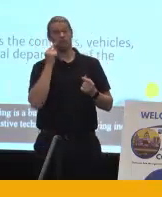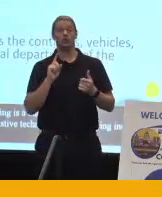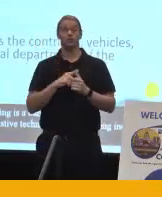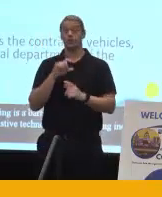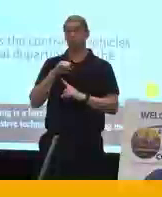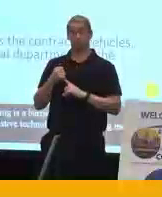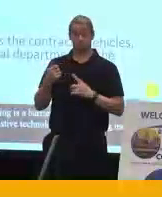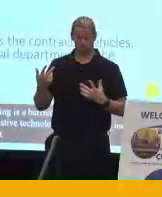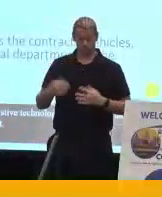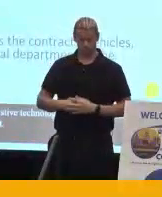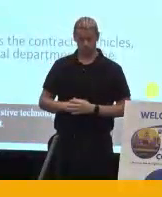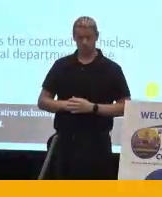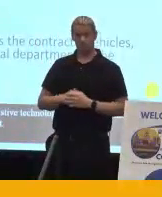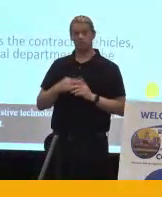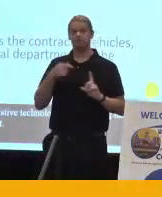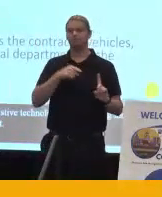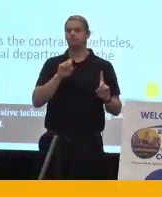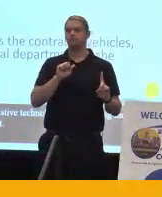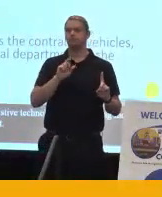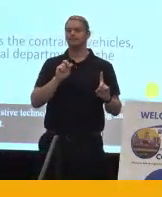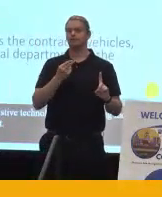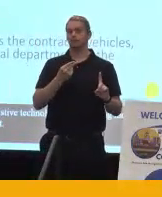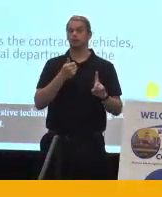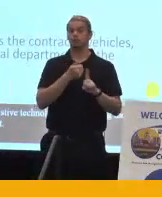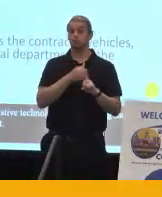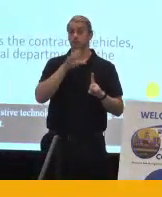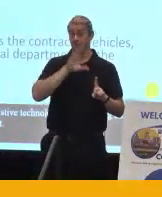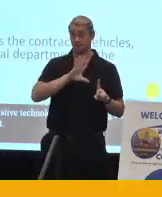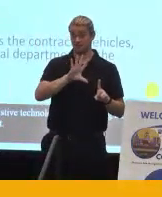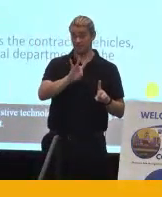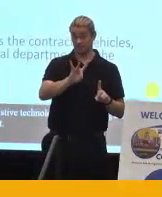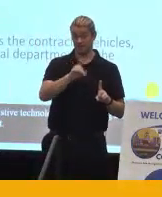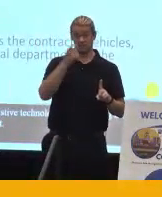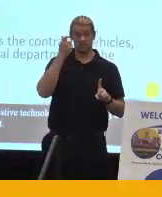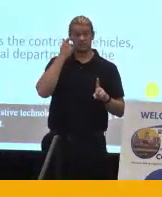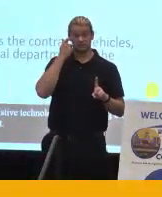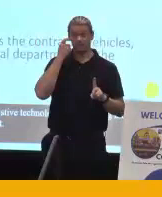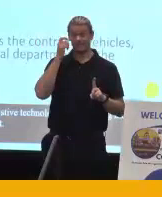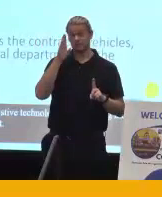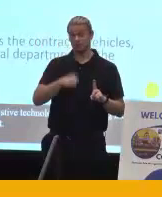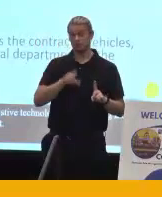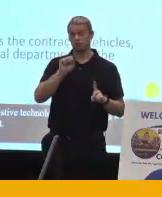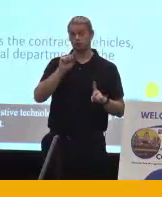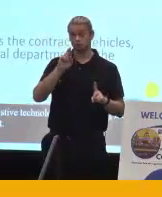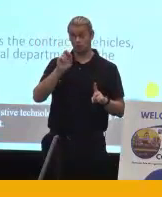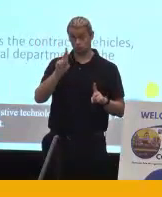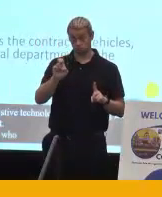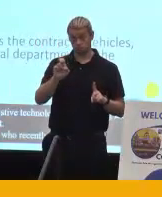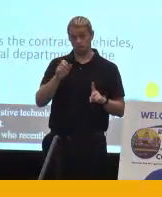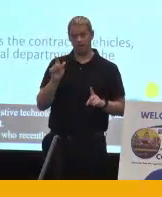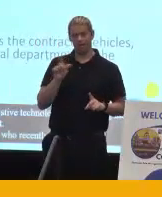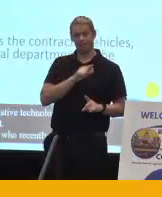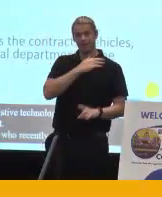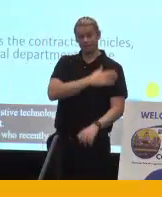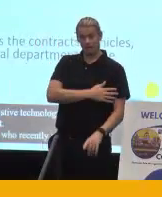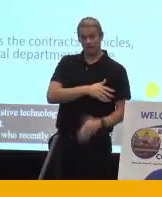here. This is Sarah. She's a 58-year-old who recently suffered a stroke. She experiences some weakness on her left side,